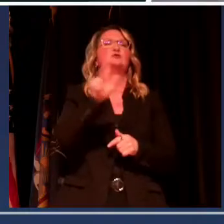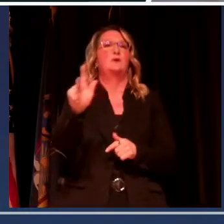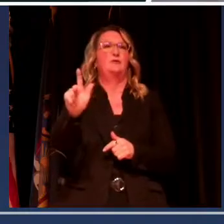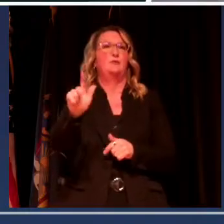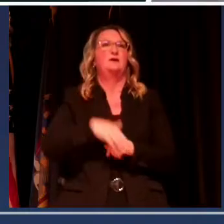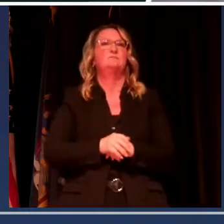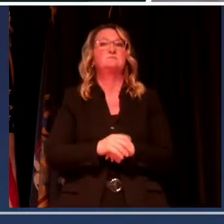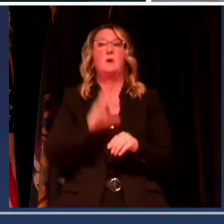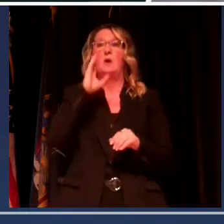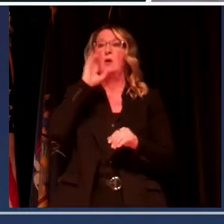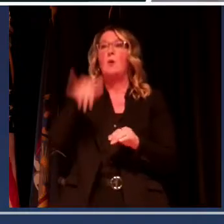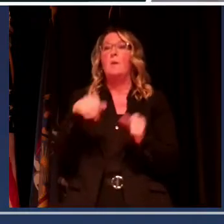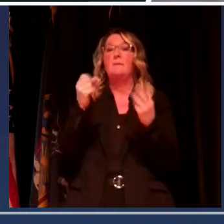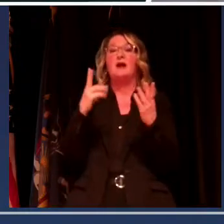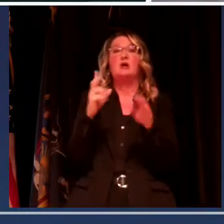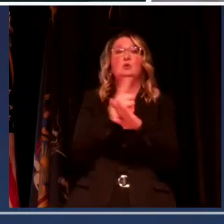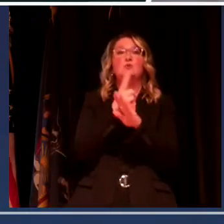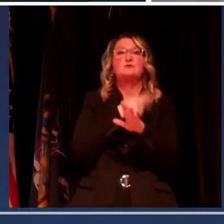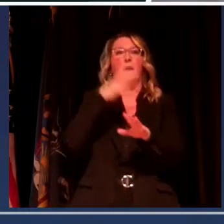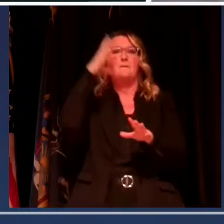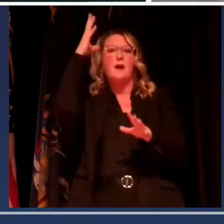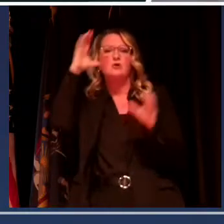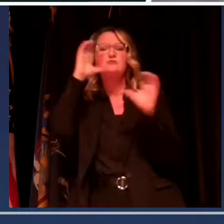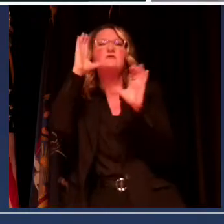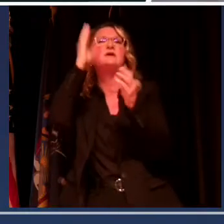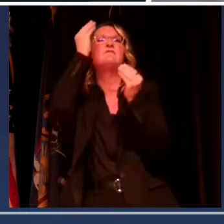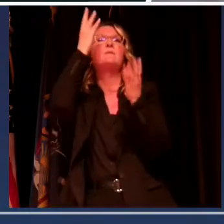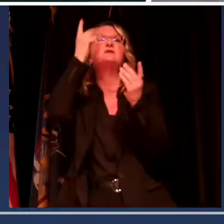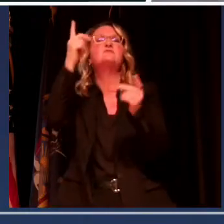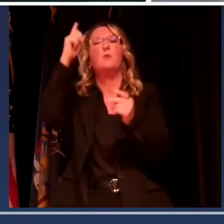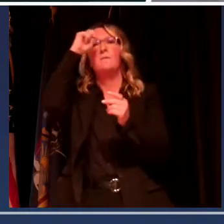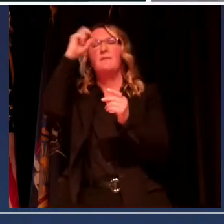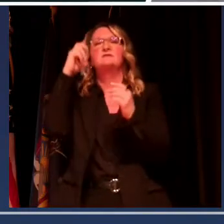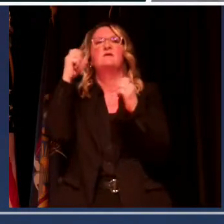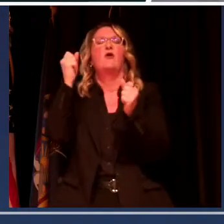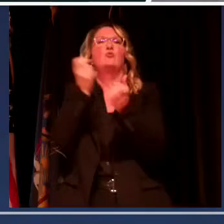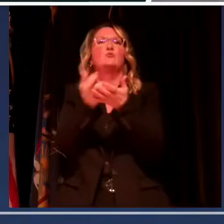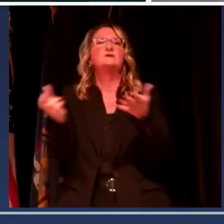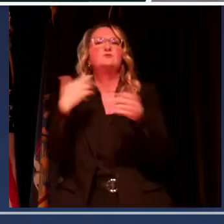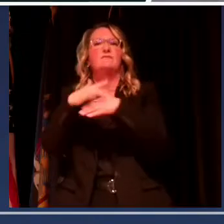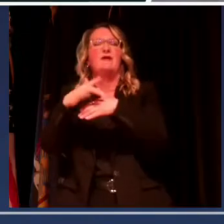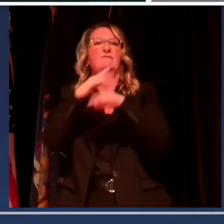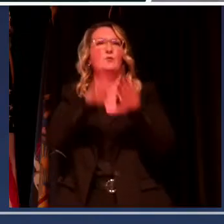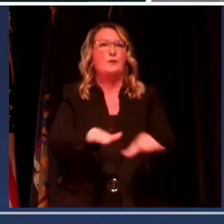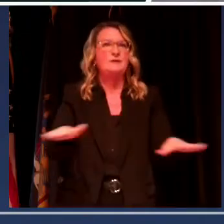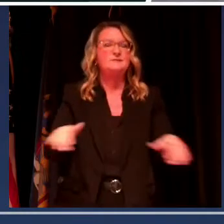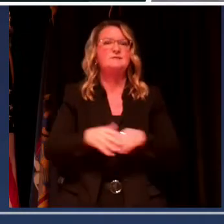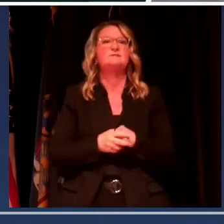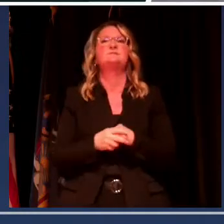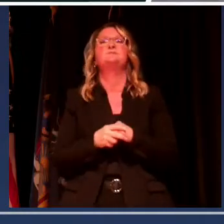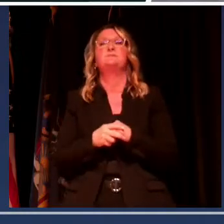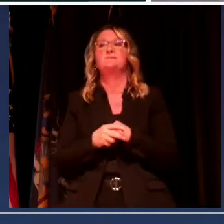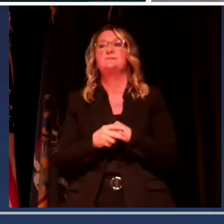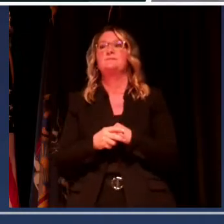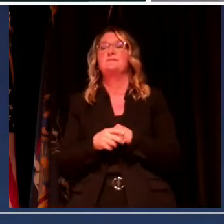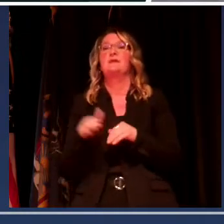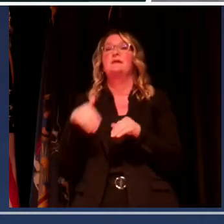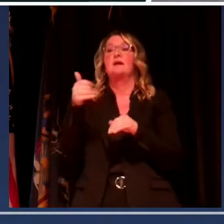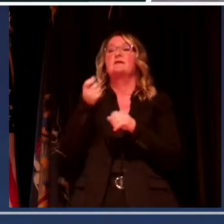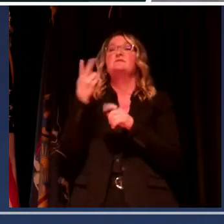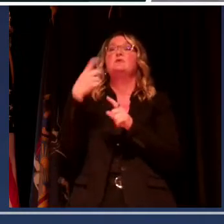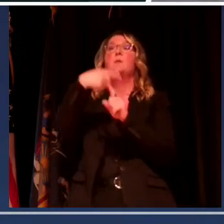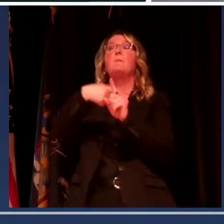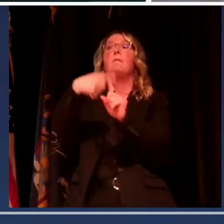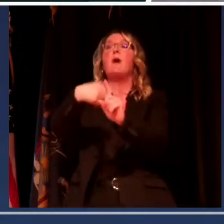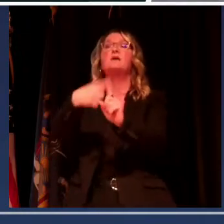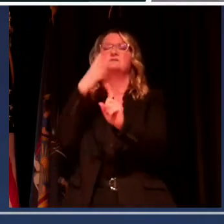We know many of those users are parents seeking information on the mental health resources available for their children. In the next few months, we